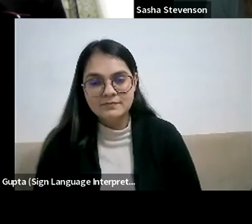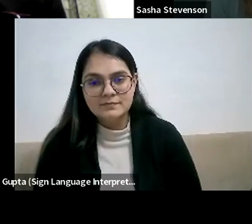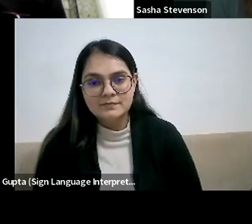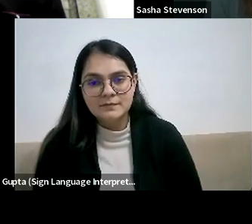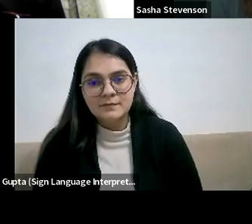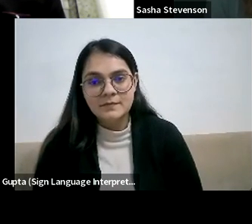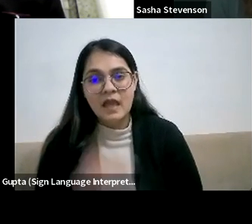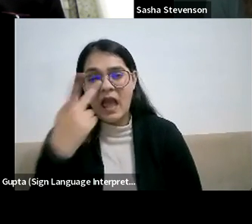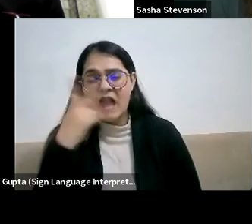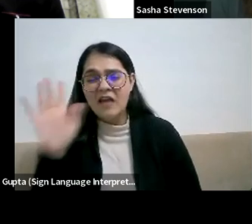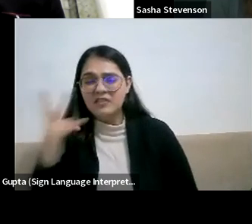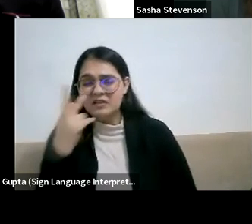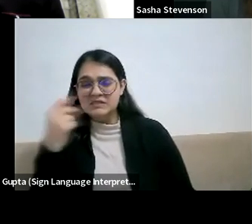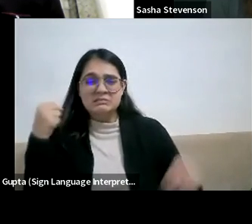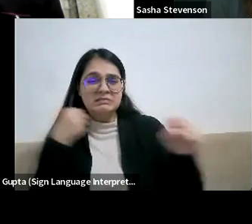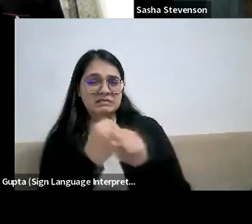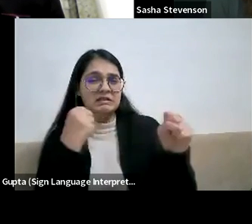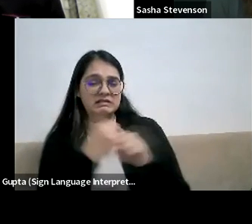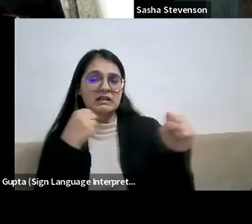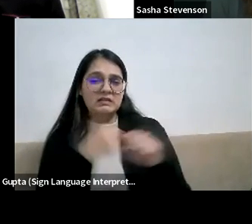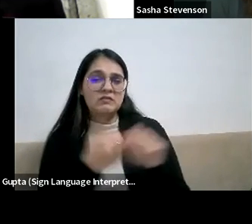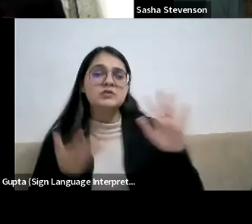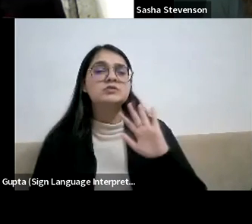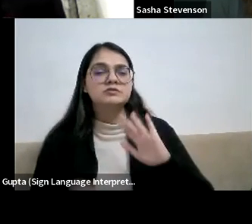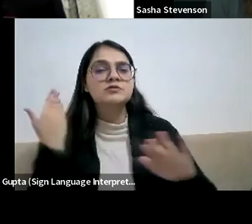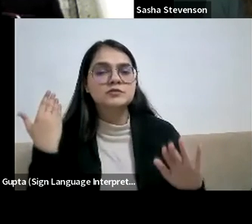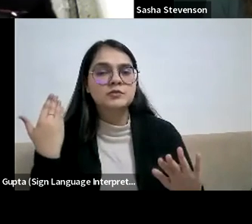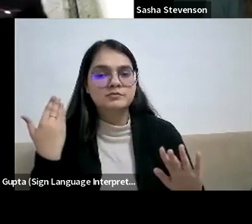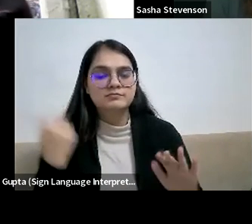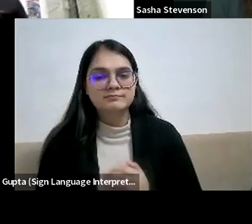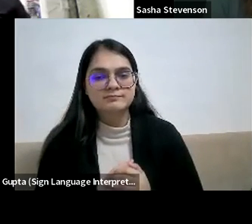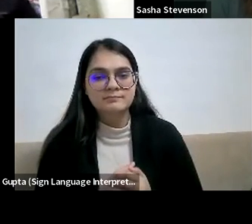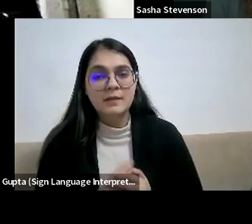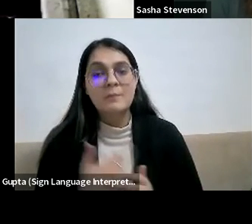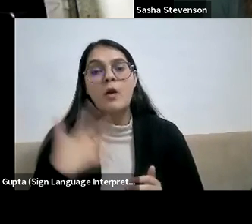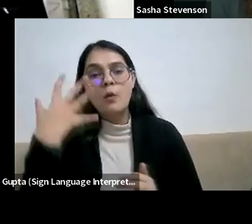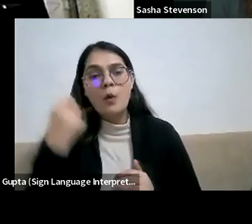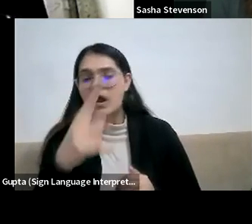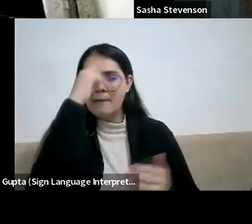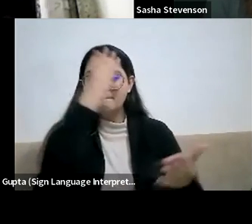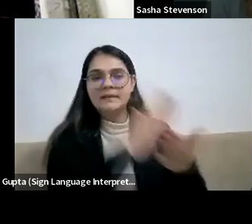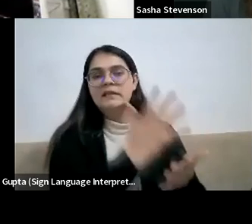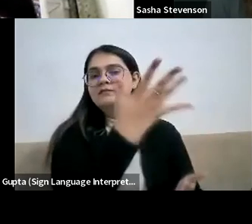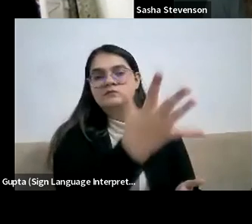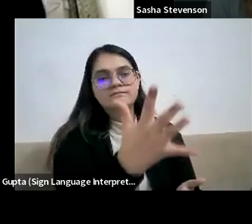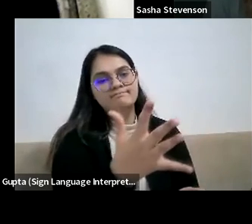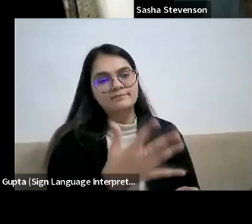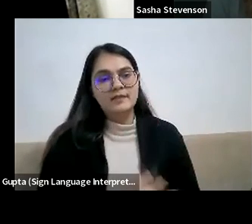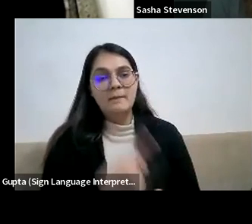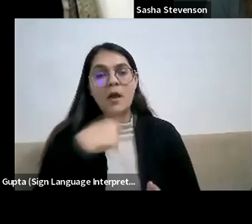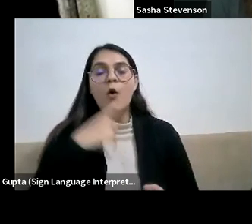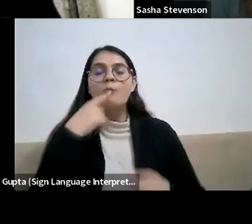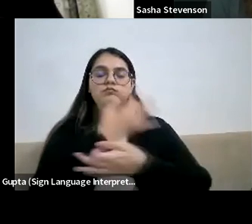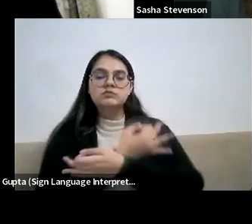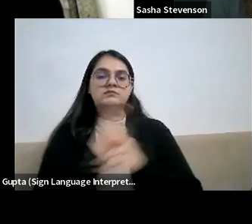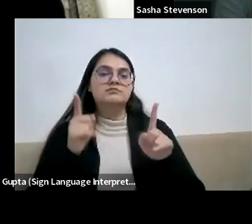of violence was depicted, and at the end the I don't believe. revolution was shown. So I that's don't not the believe in solution. violence. I'm Buddhist.